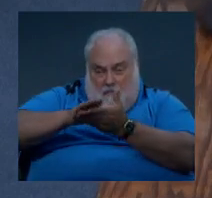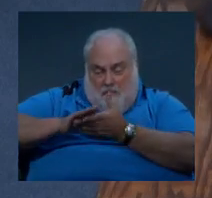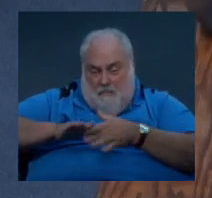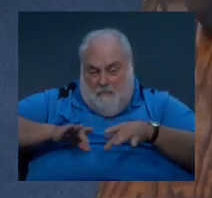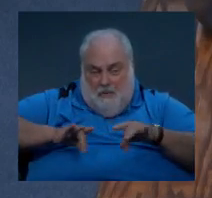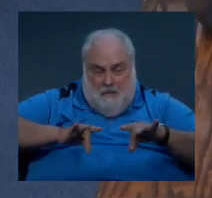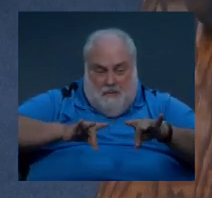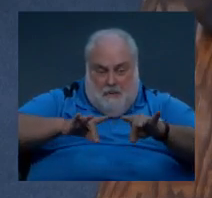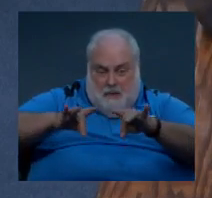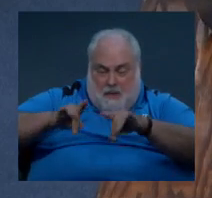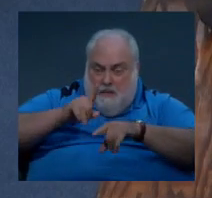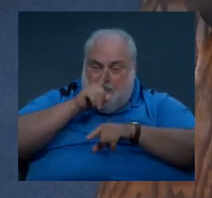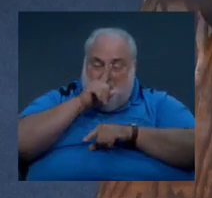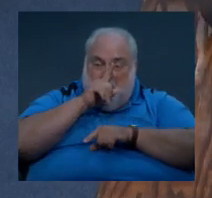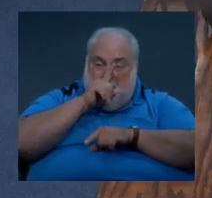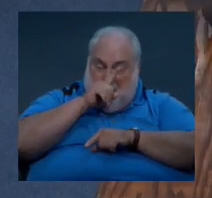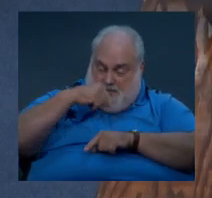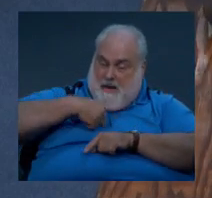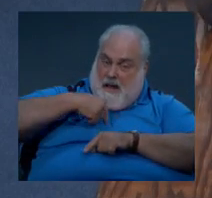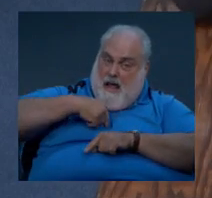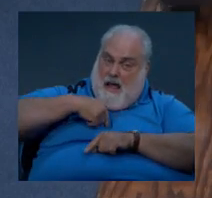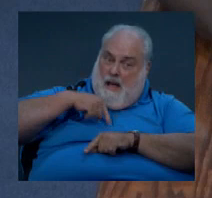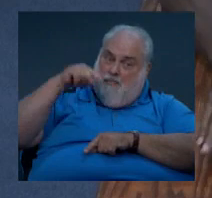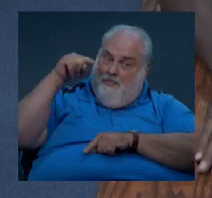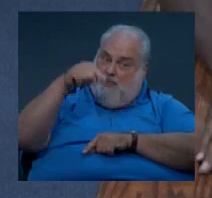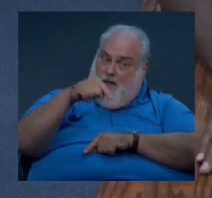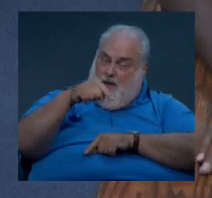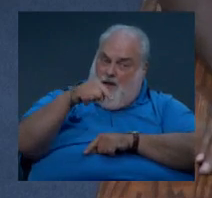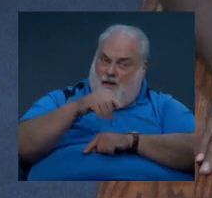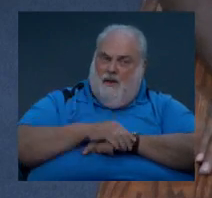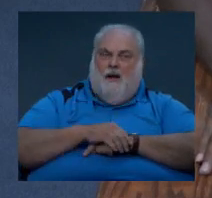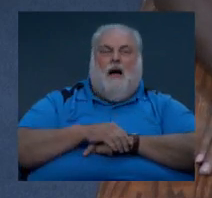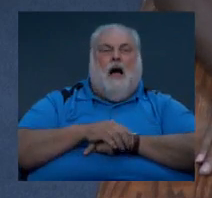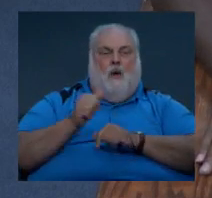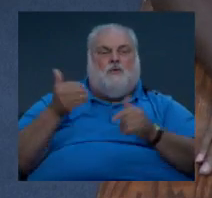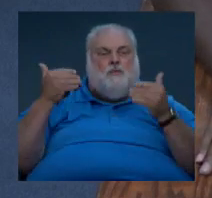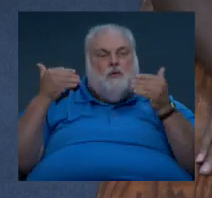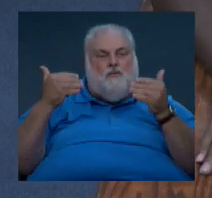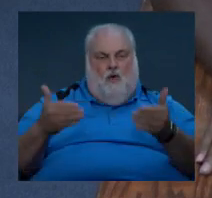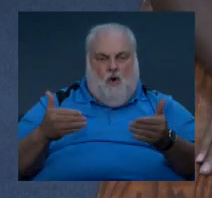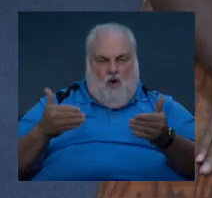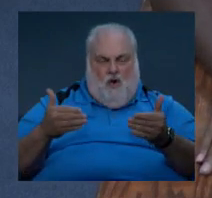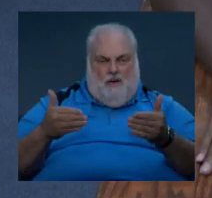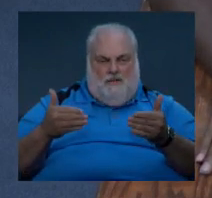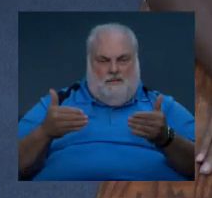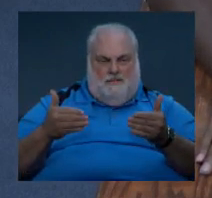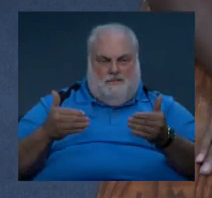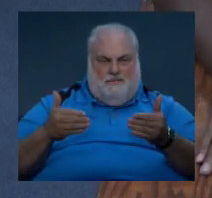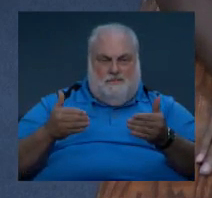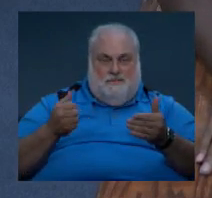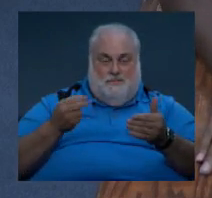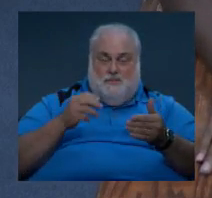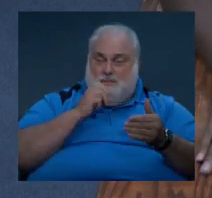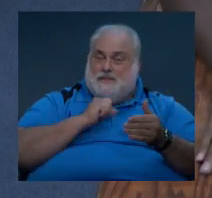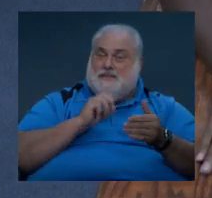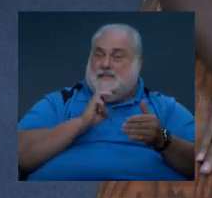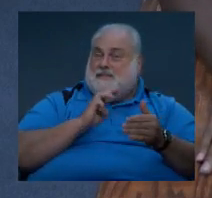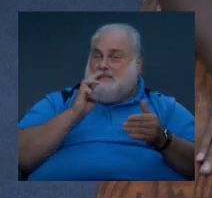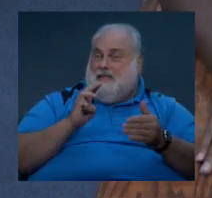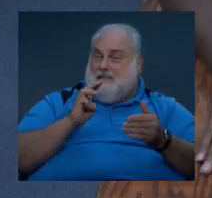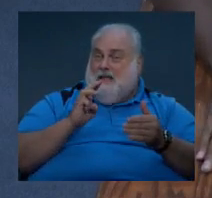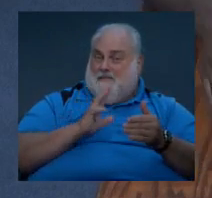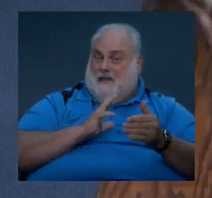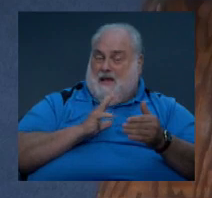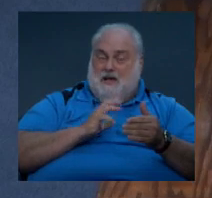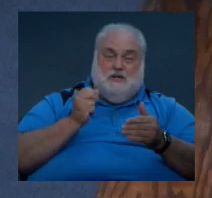there. I'm out there. I'm for moving forward. She's 66 years old.